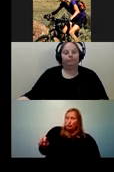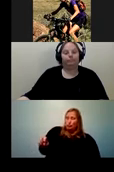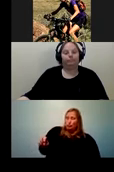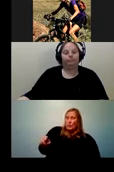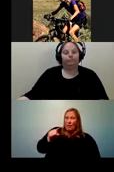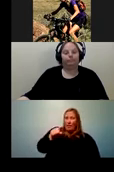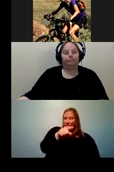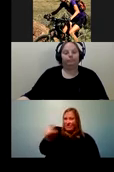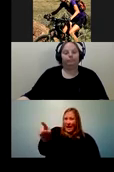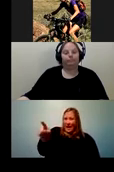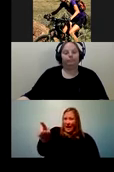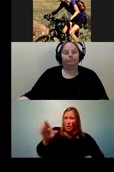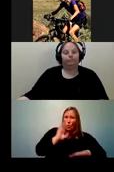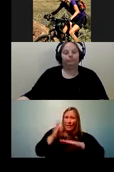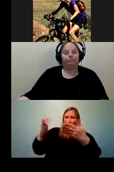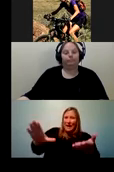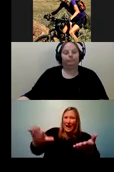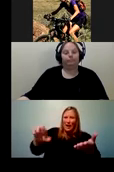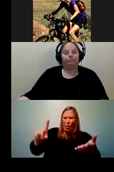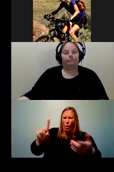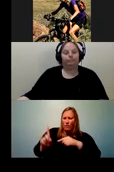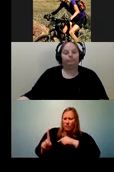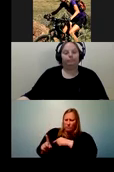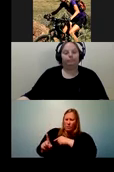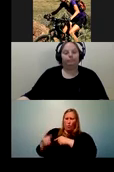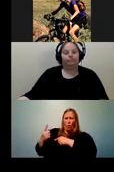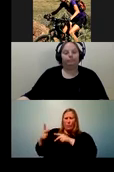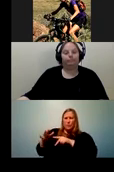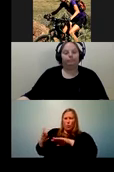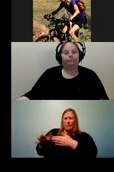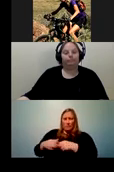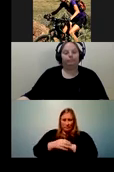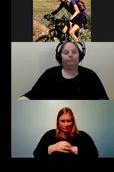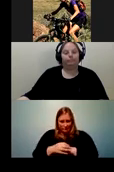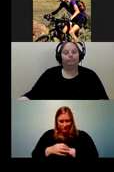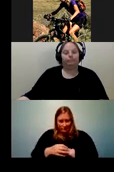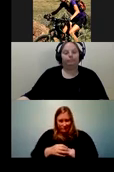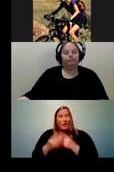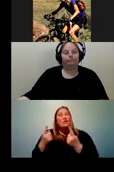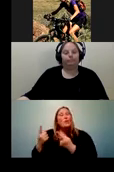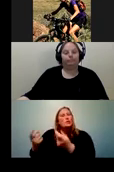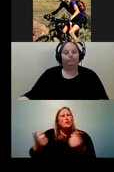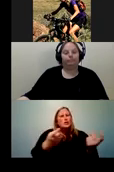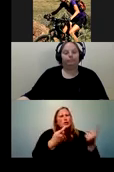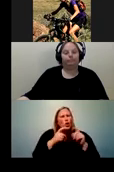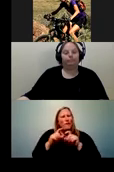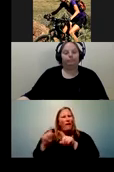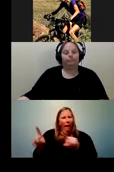now. And I'm going to read this here. In a survey conducted by the researchers of this